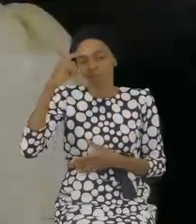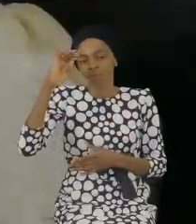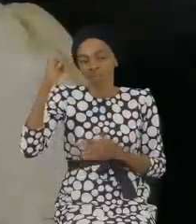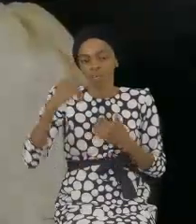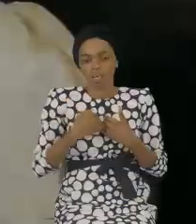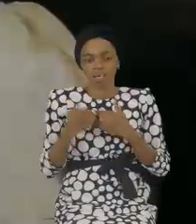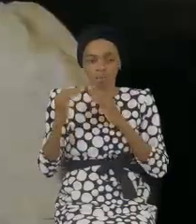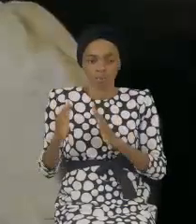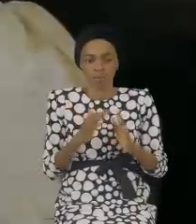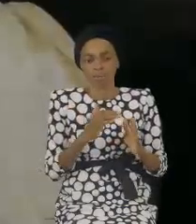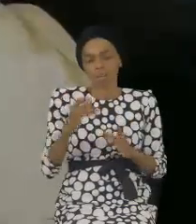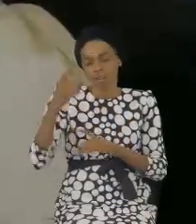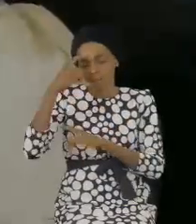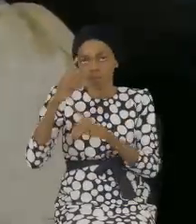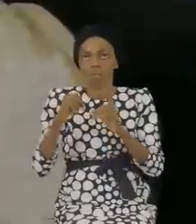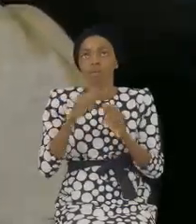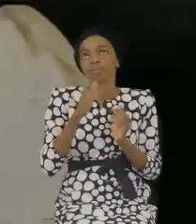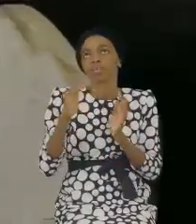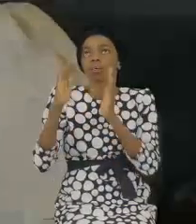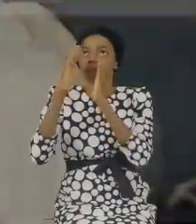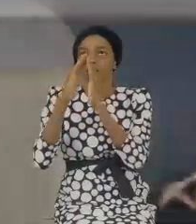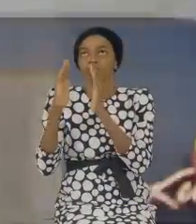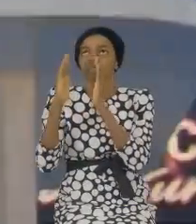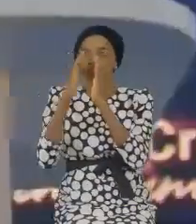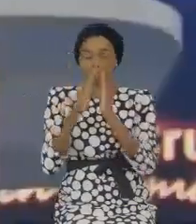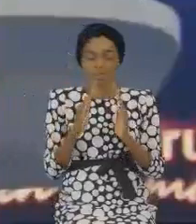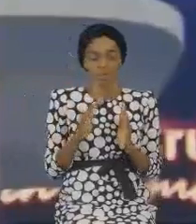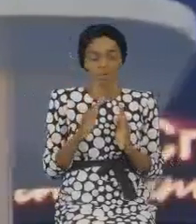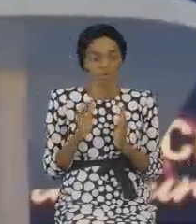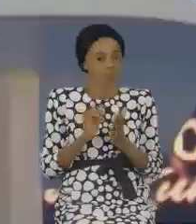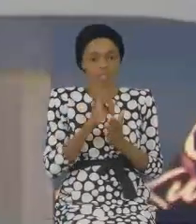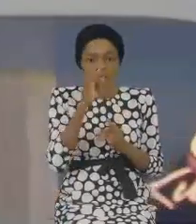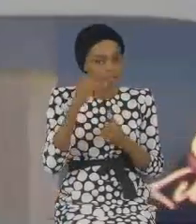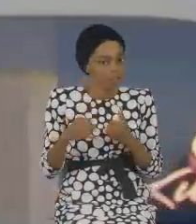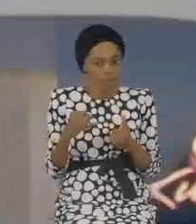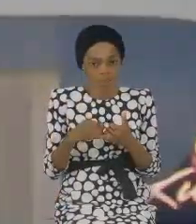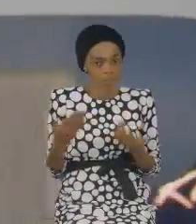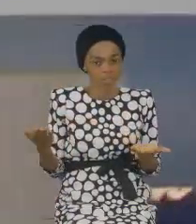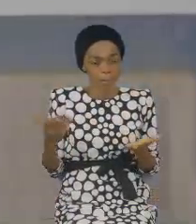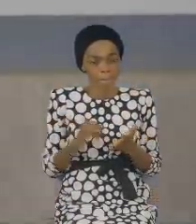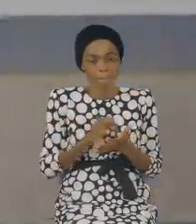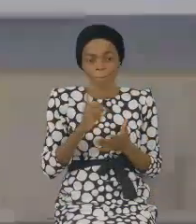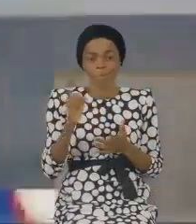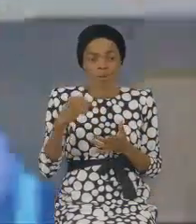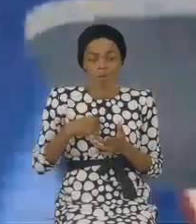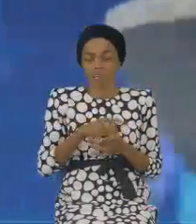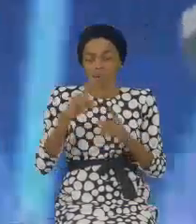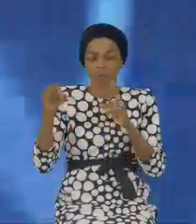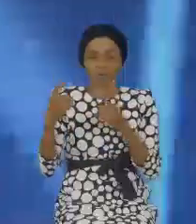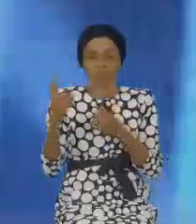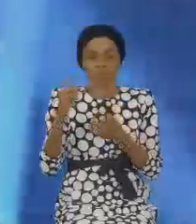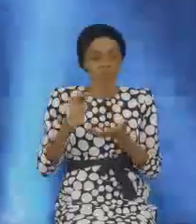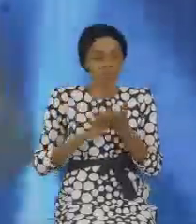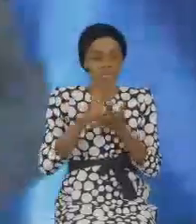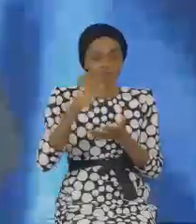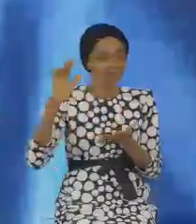he has prepared for them a city. That's the final thing. And that's where we're going. The